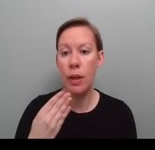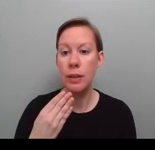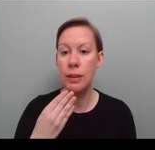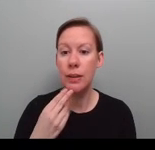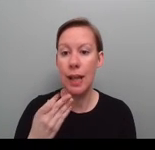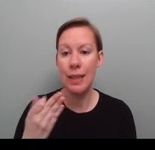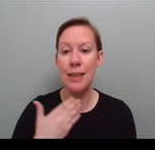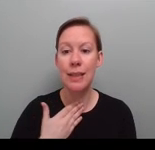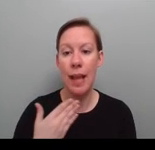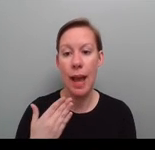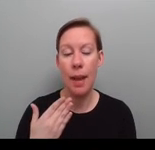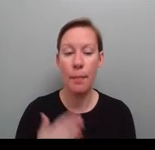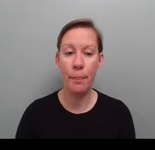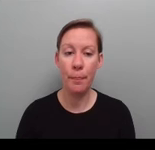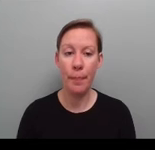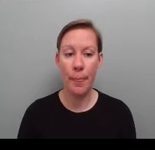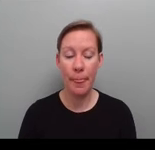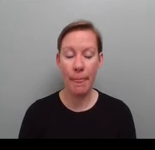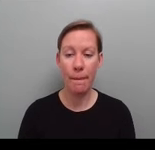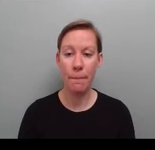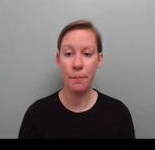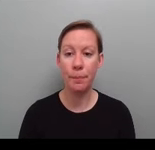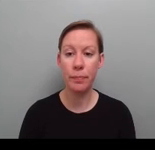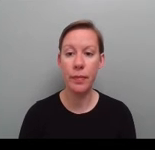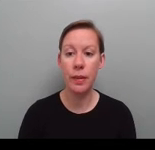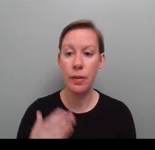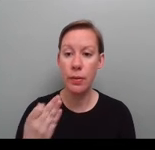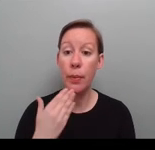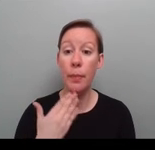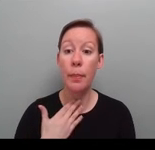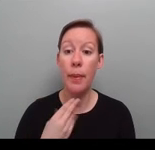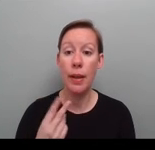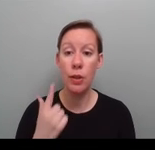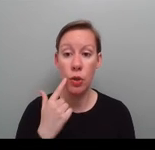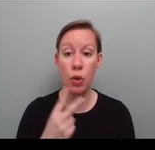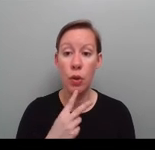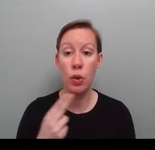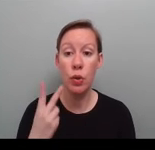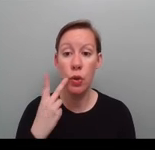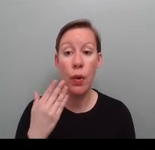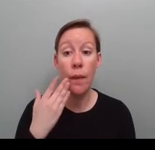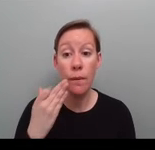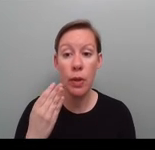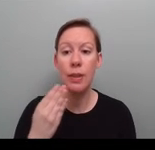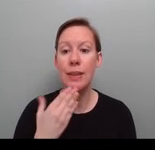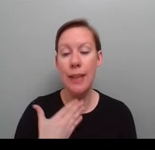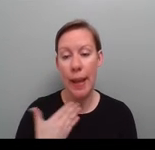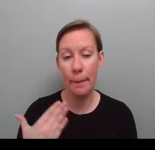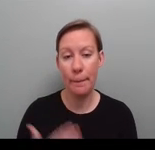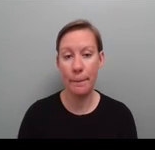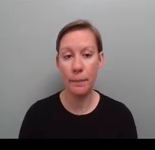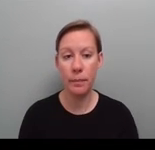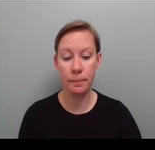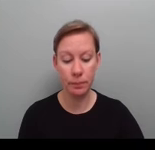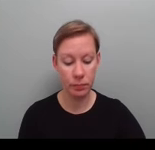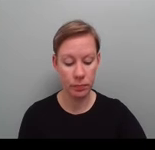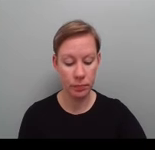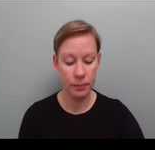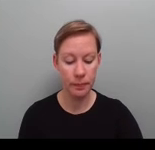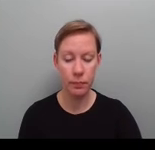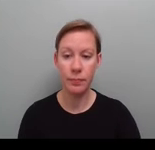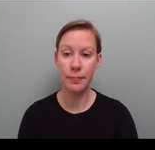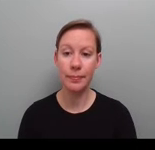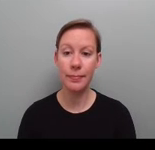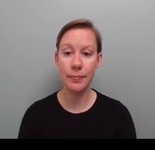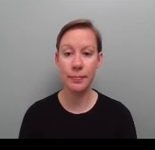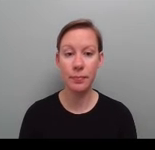you go into the session, so you don't have to retype it every time. So you want to make sure that you use your first name, and if you want, you can put the first initial